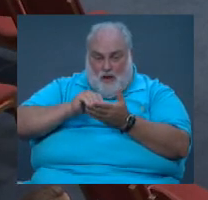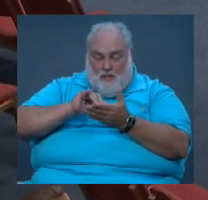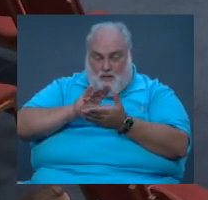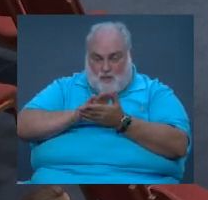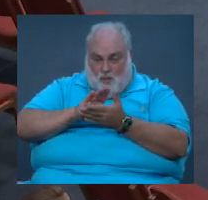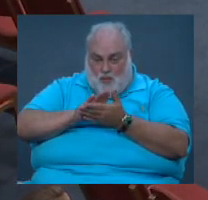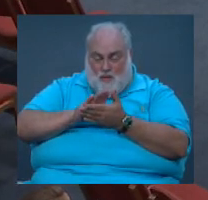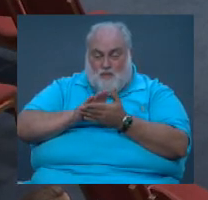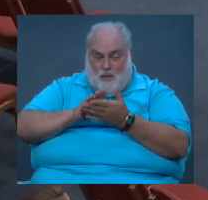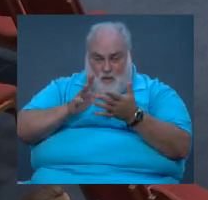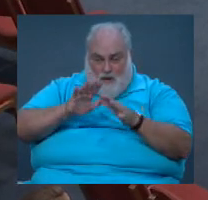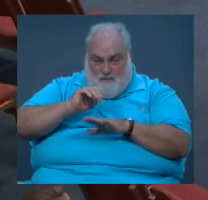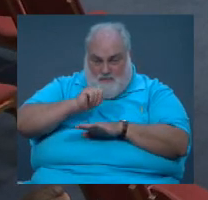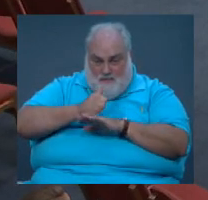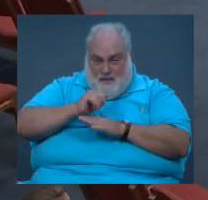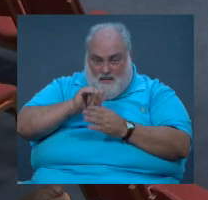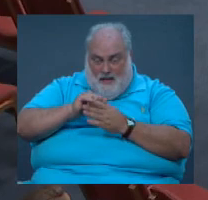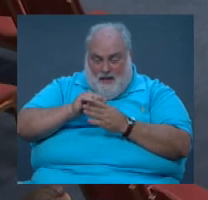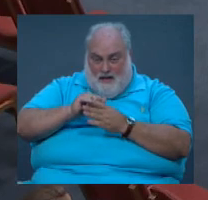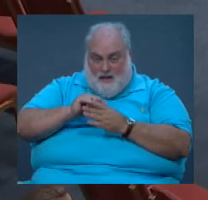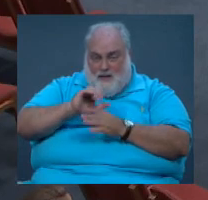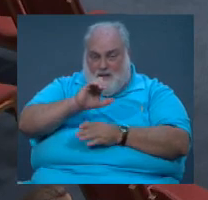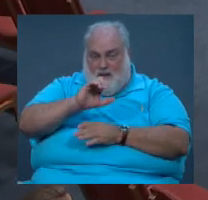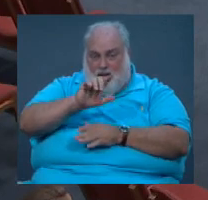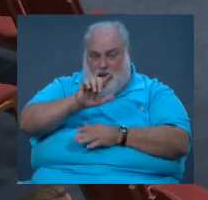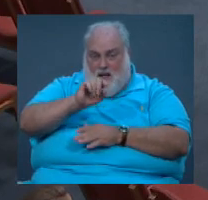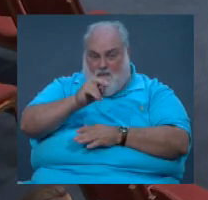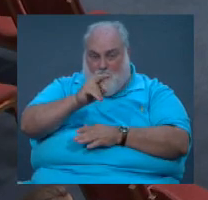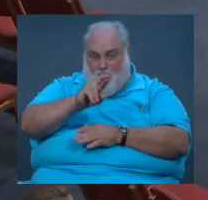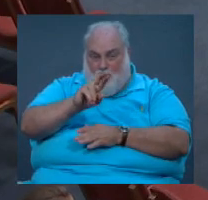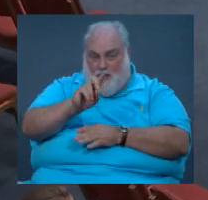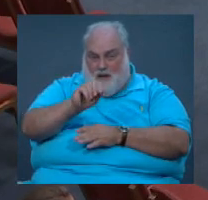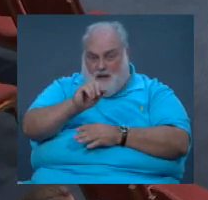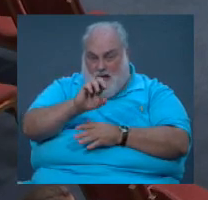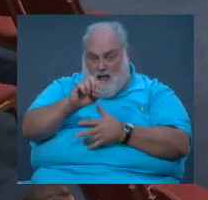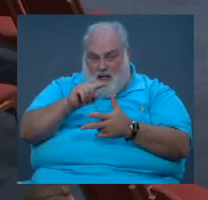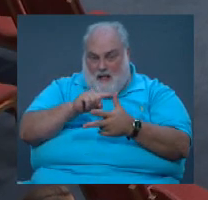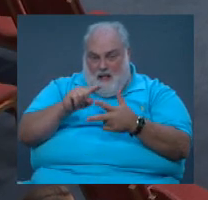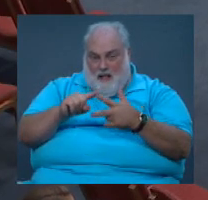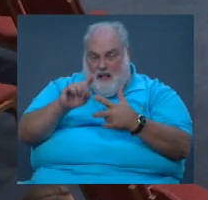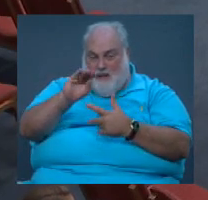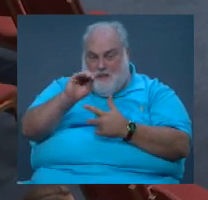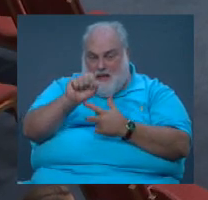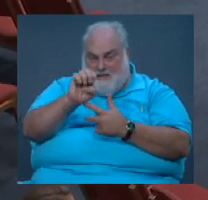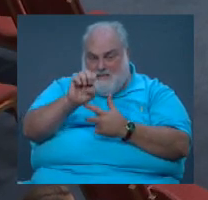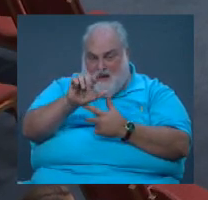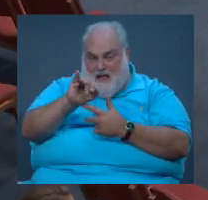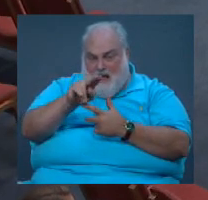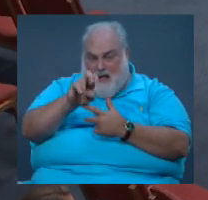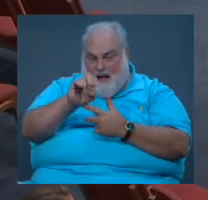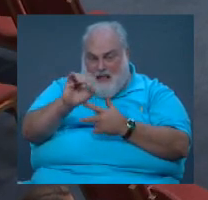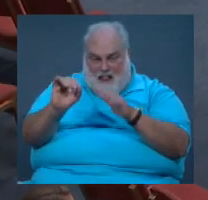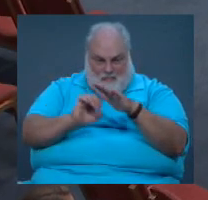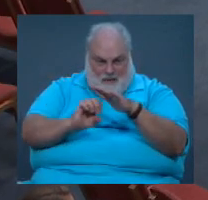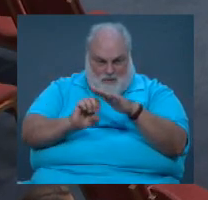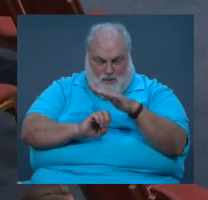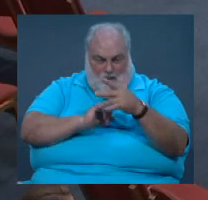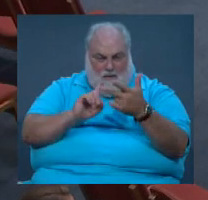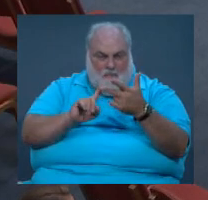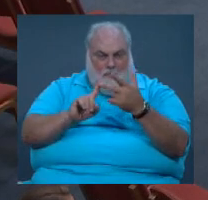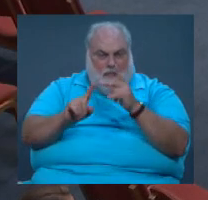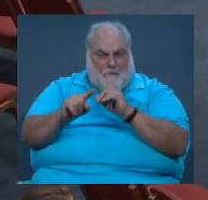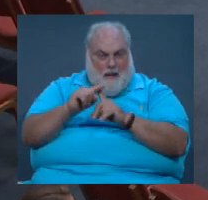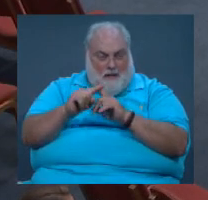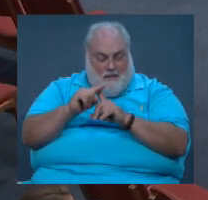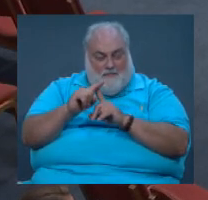have that underway. That's going on in Cloverdale. It's going on in Baseline Elementary. So we're starting to see that positive impact. But I know